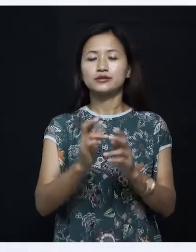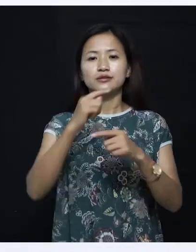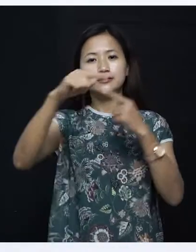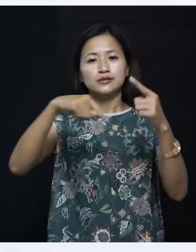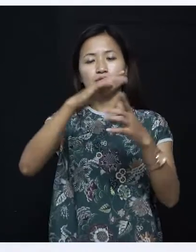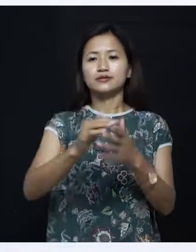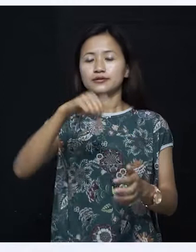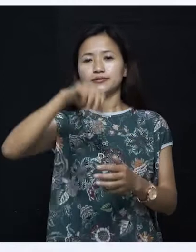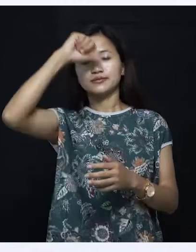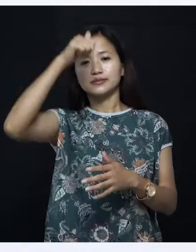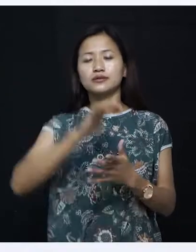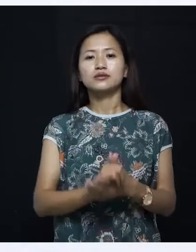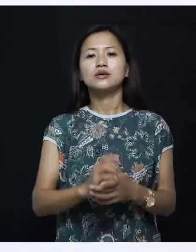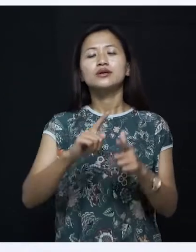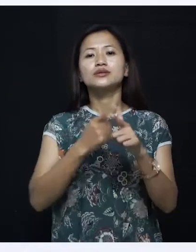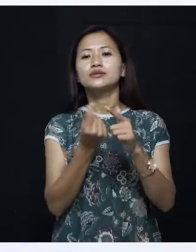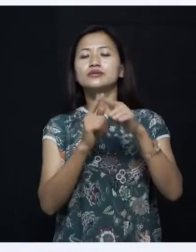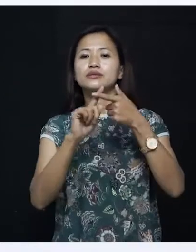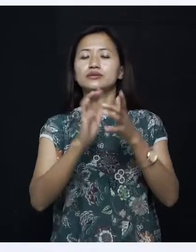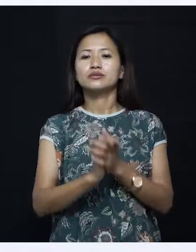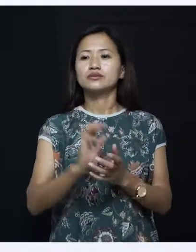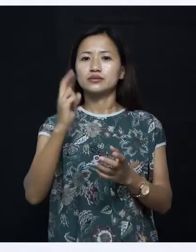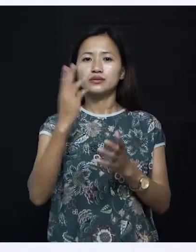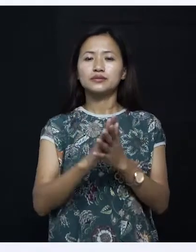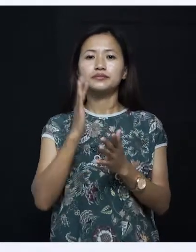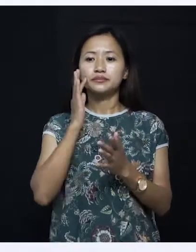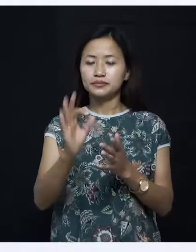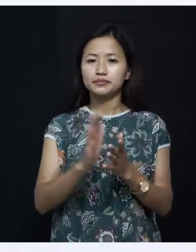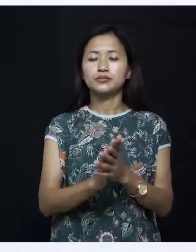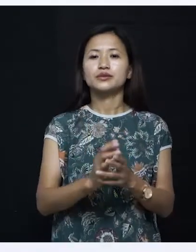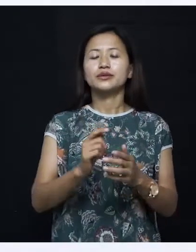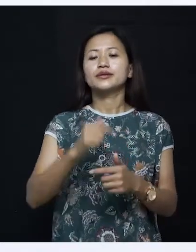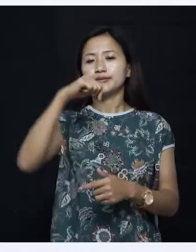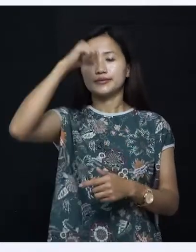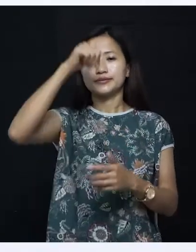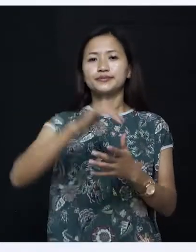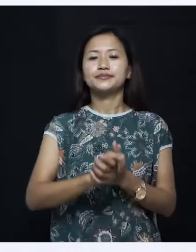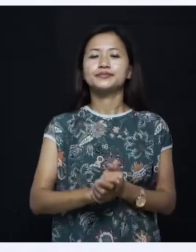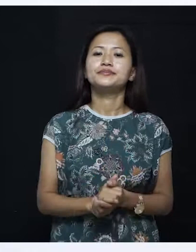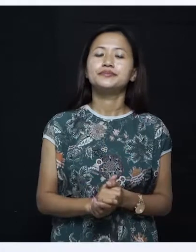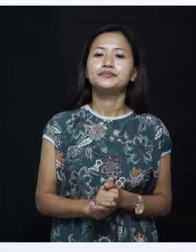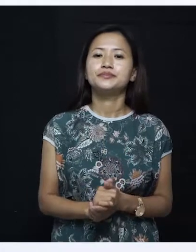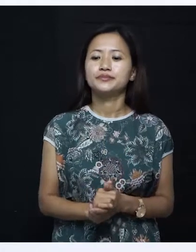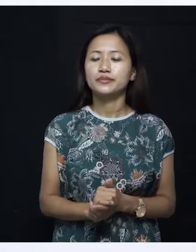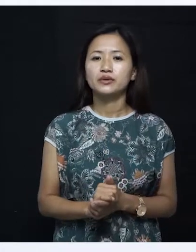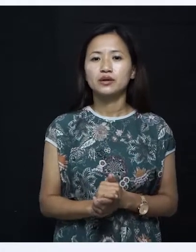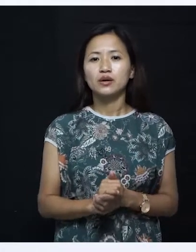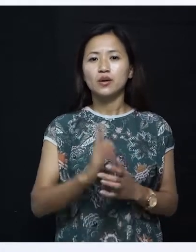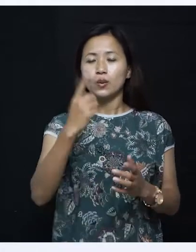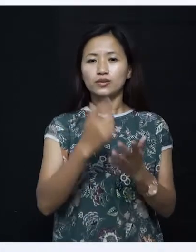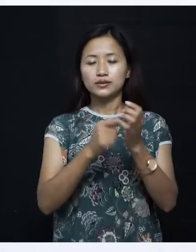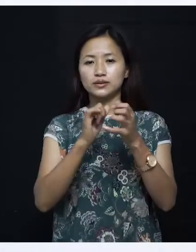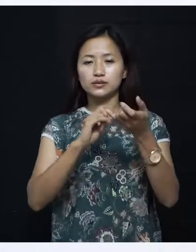India. Okay, the jute industry is the second most important industry in India. And one